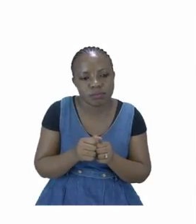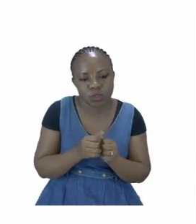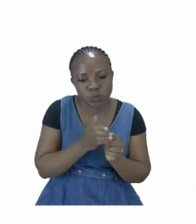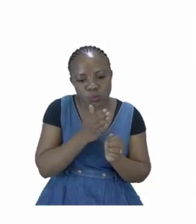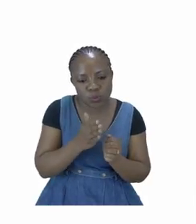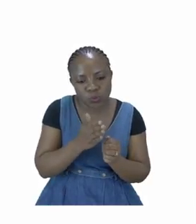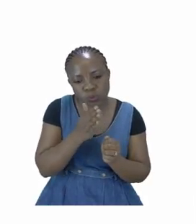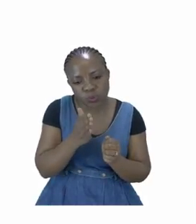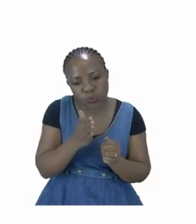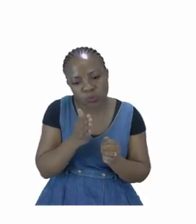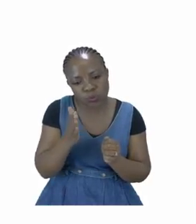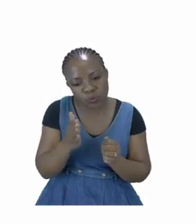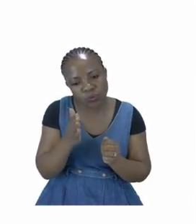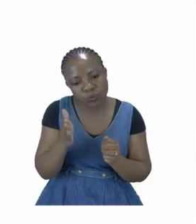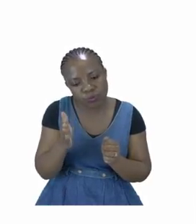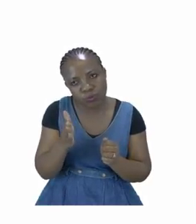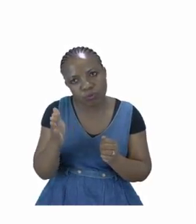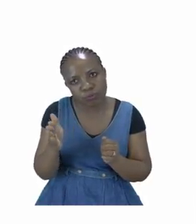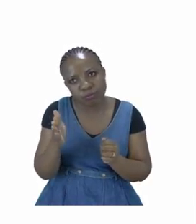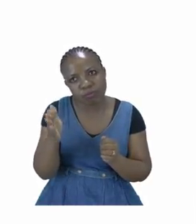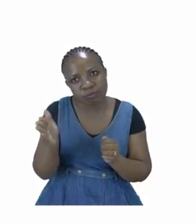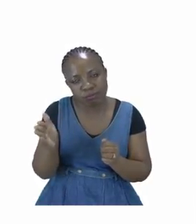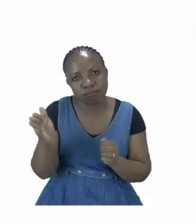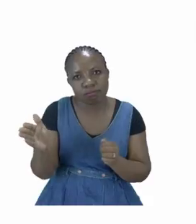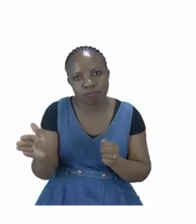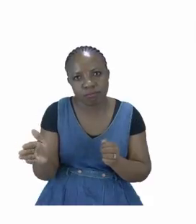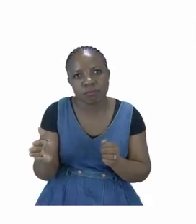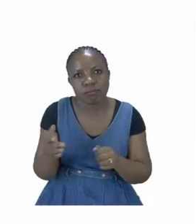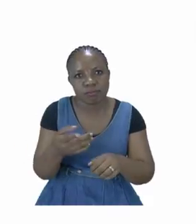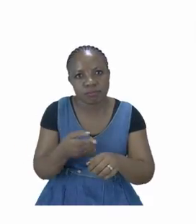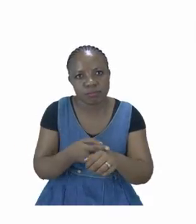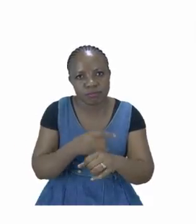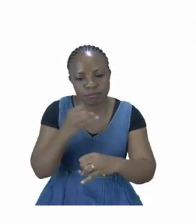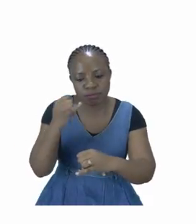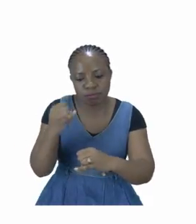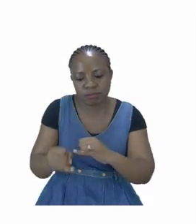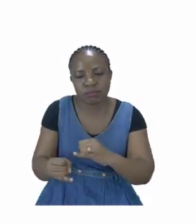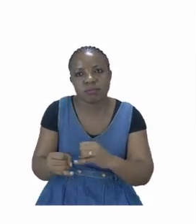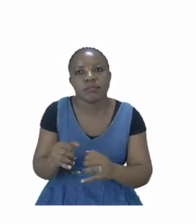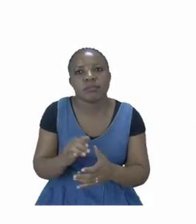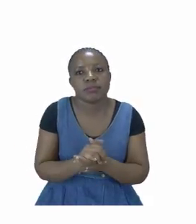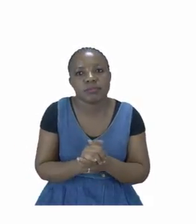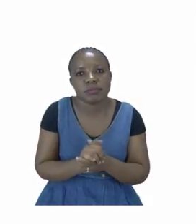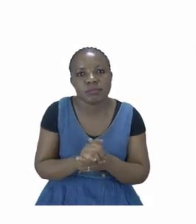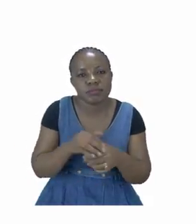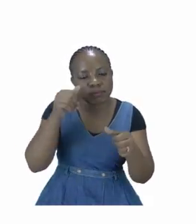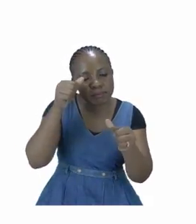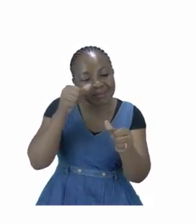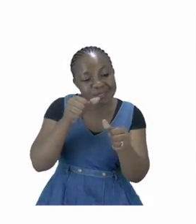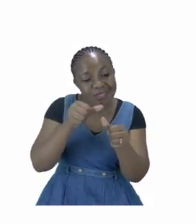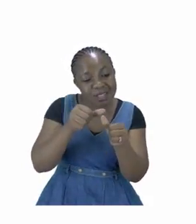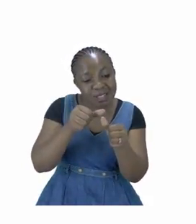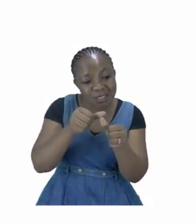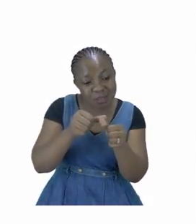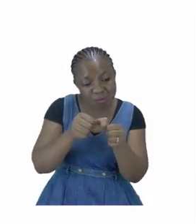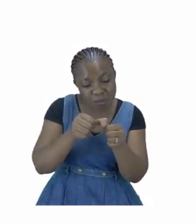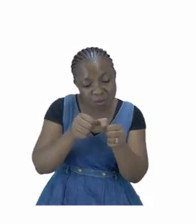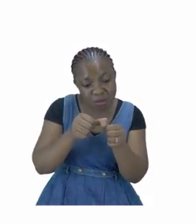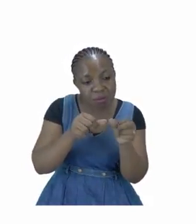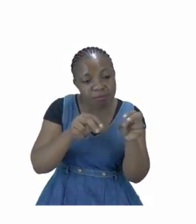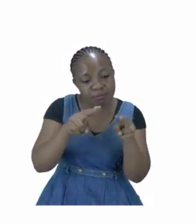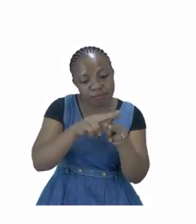can't see it, we will be able to identify it. Remember, you can still use your number